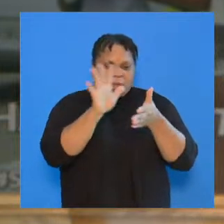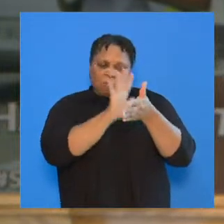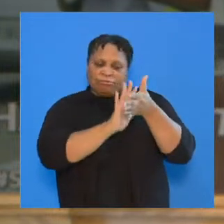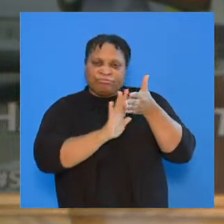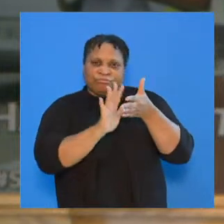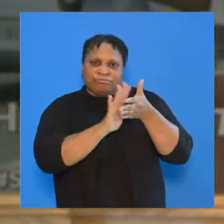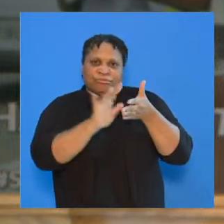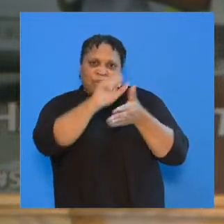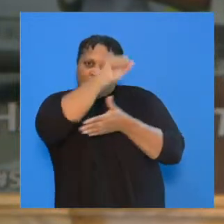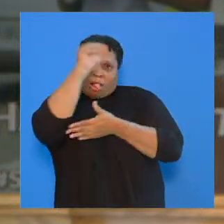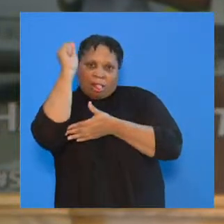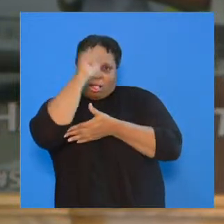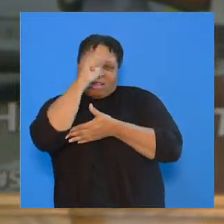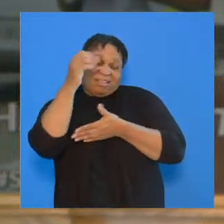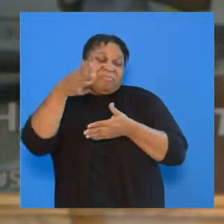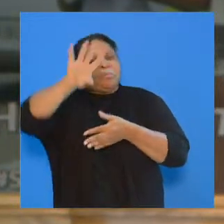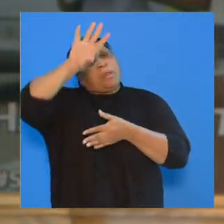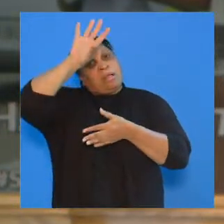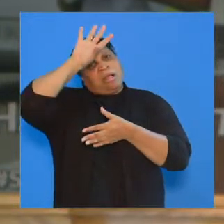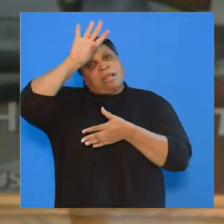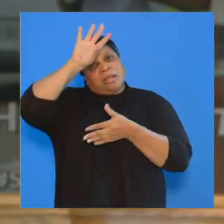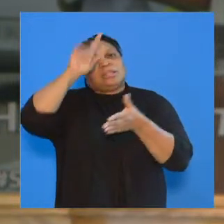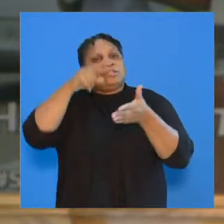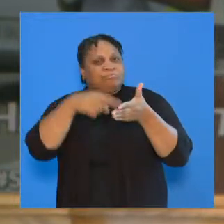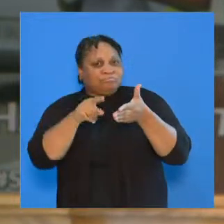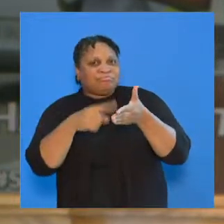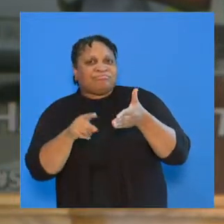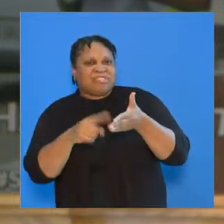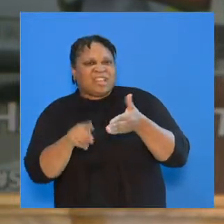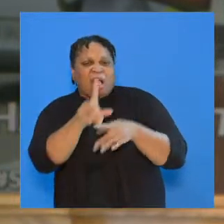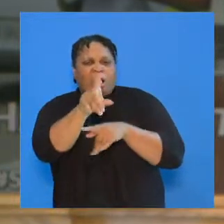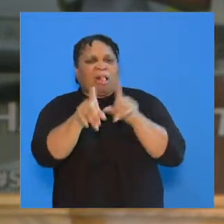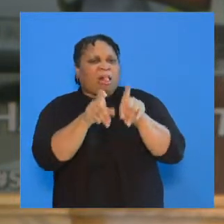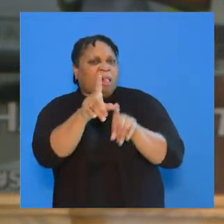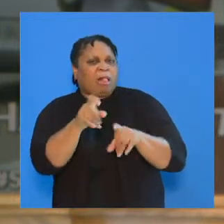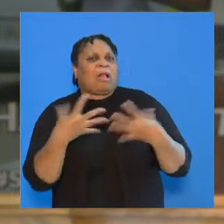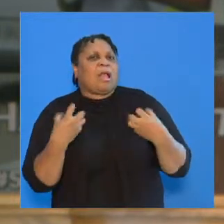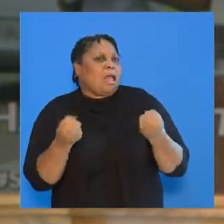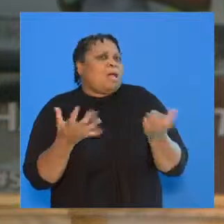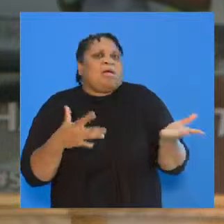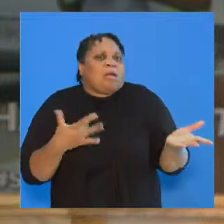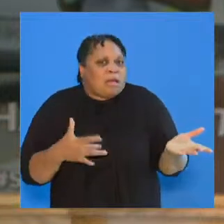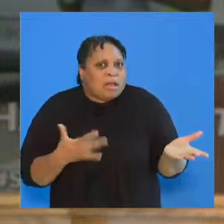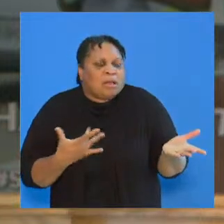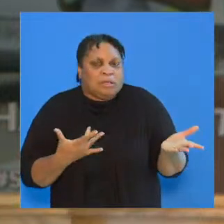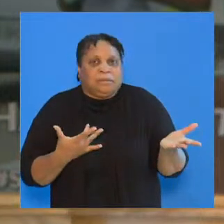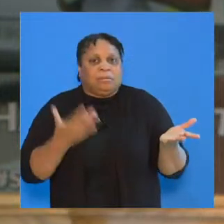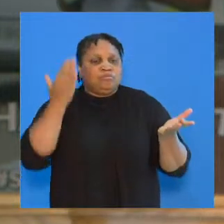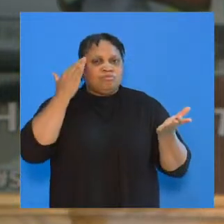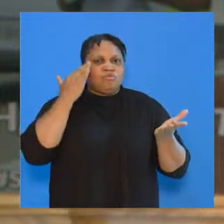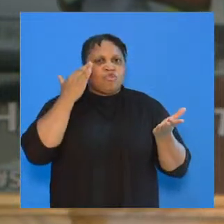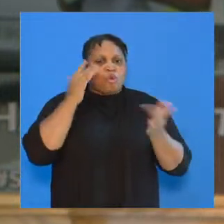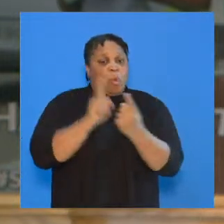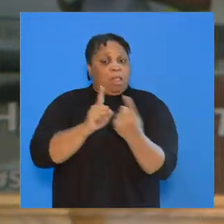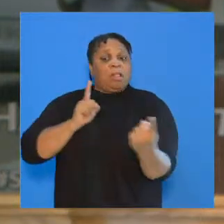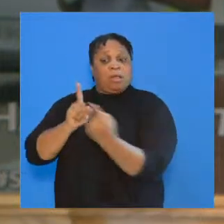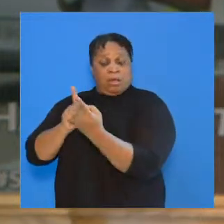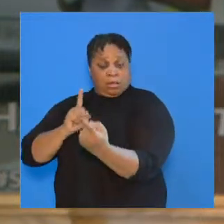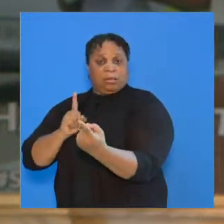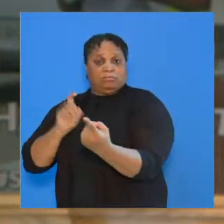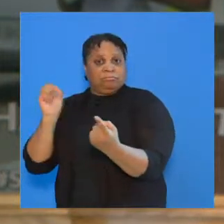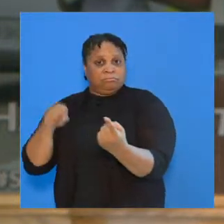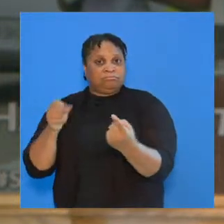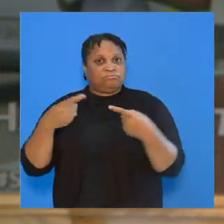entry. This may include temperature checks or questions about your health. It should be noted that even with physical distancing,